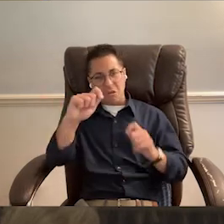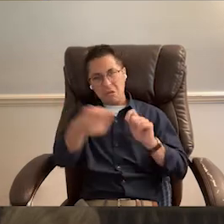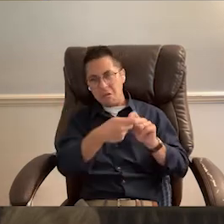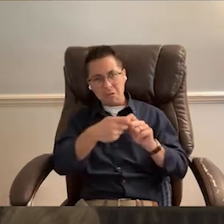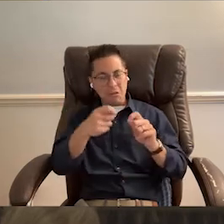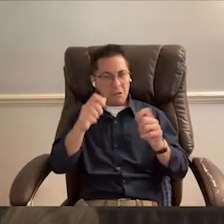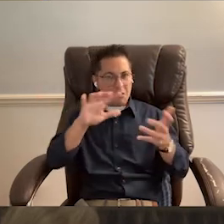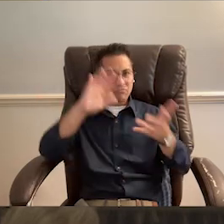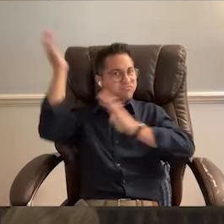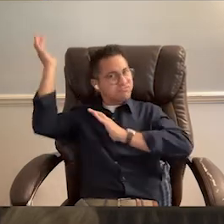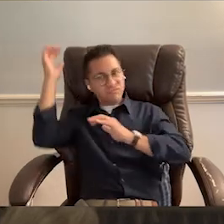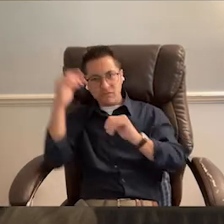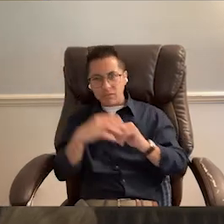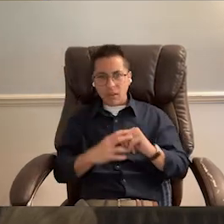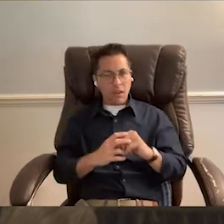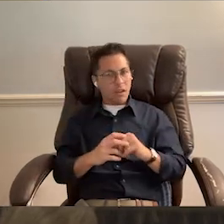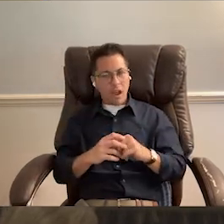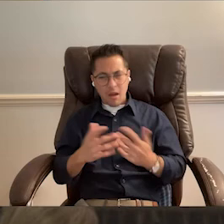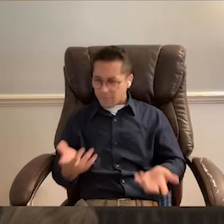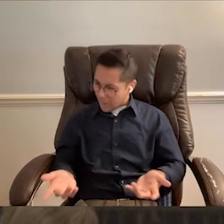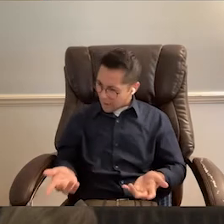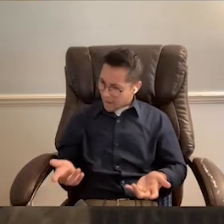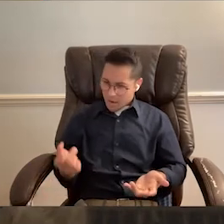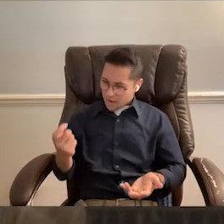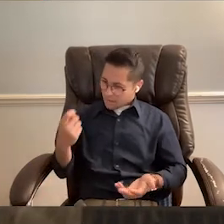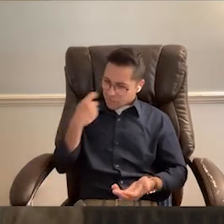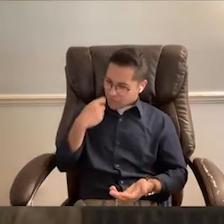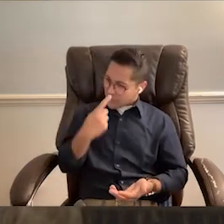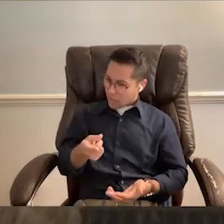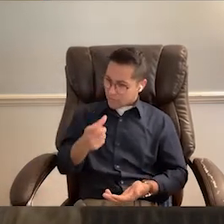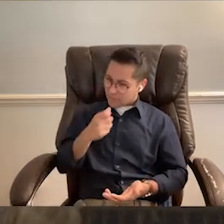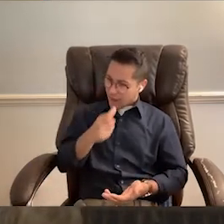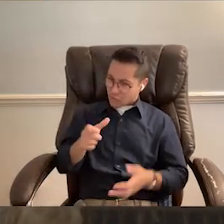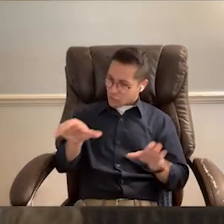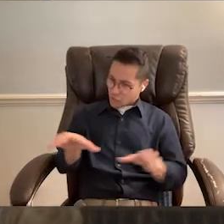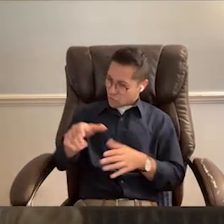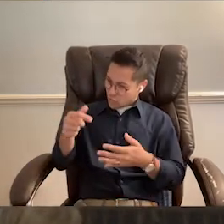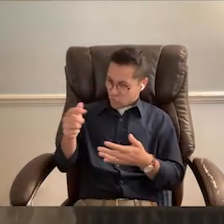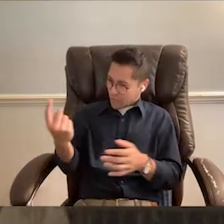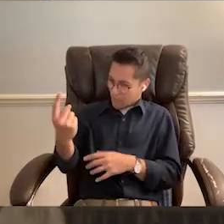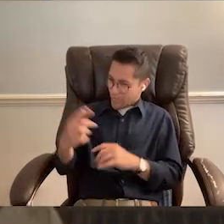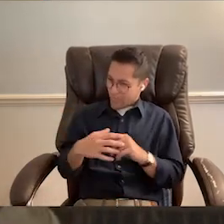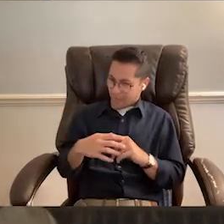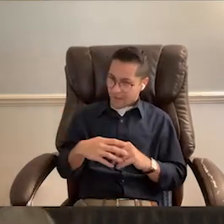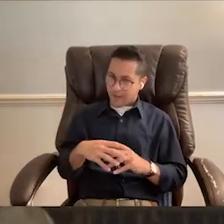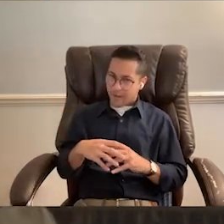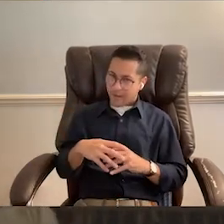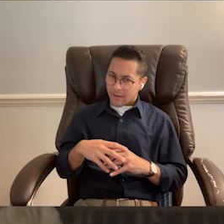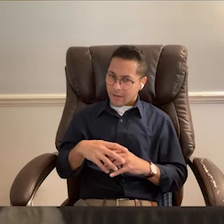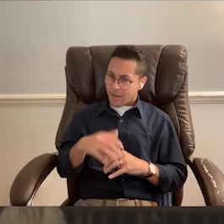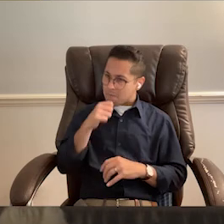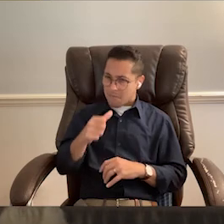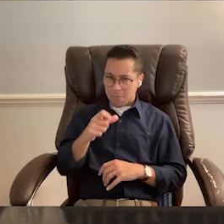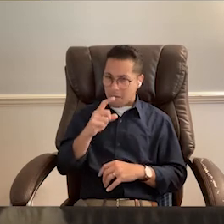hate me, like she throws it all out of Yeah. proportion. Like I was like, I'm just